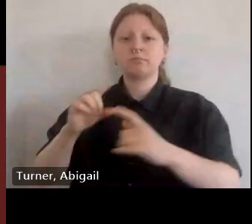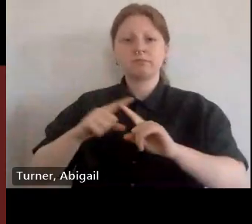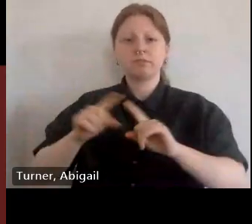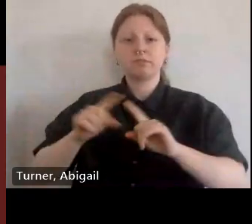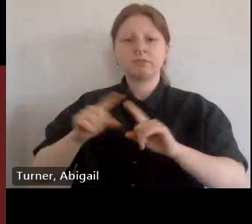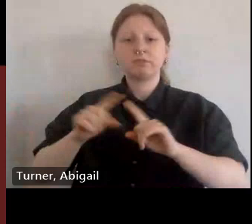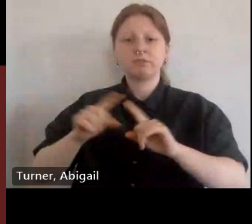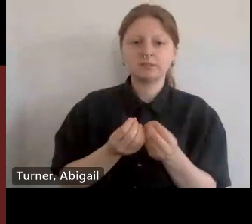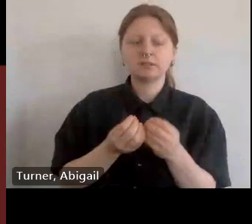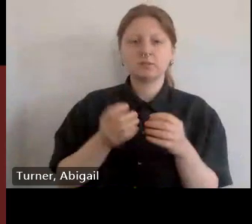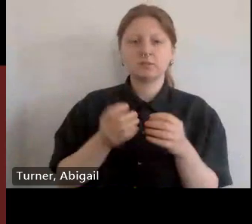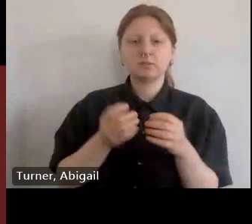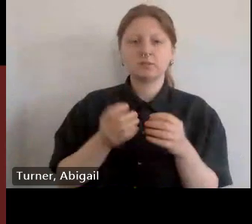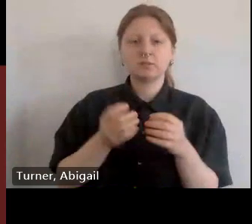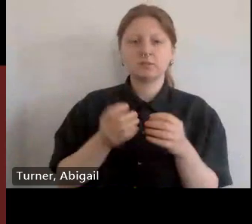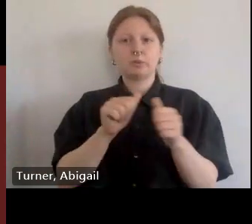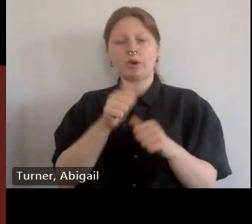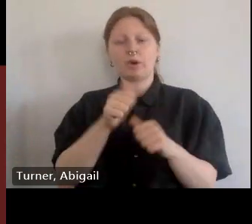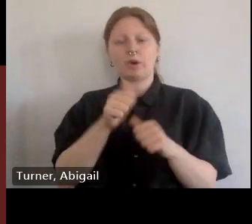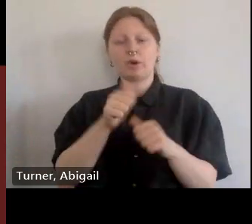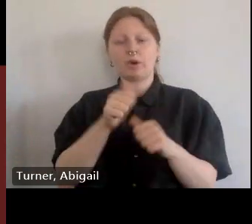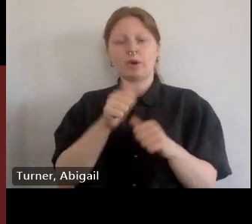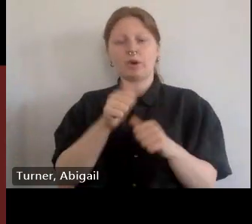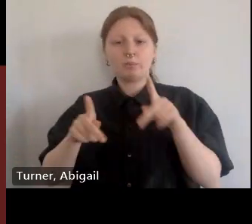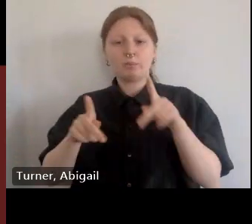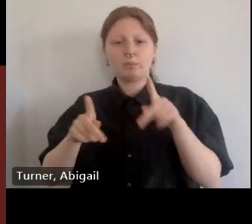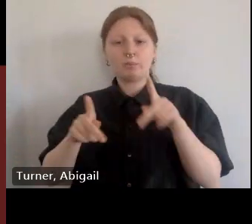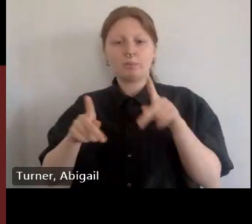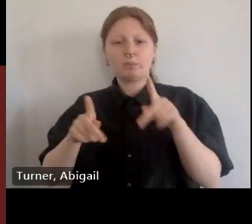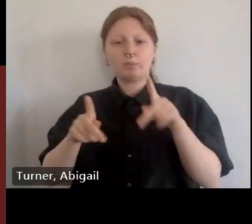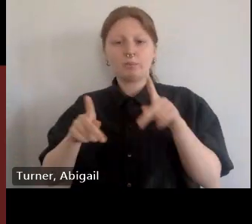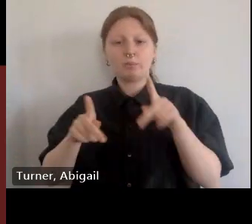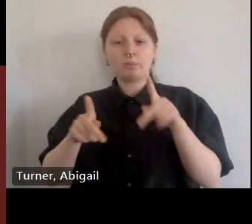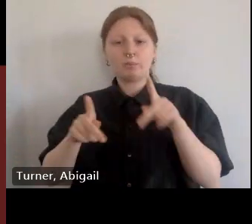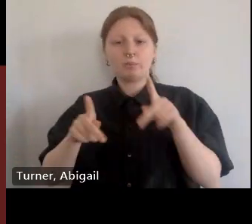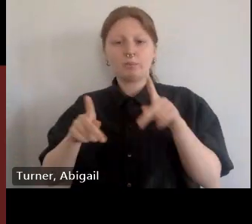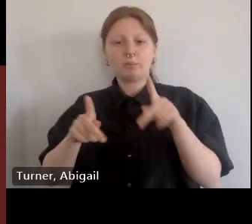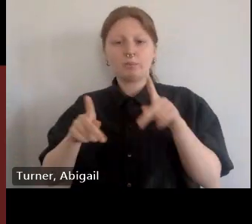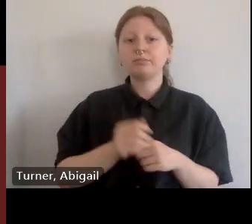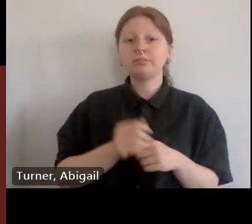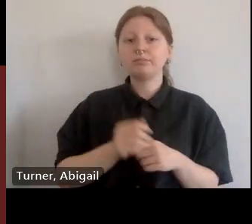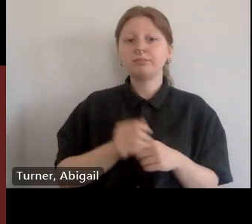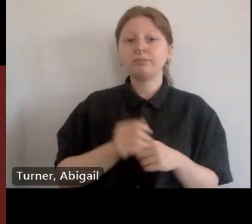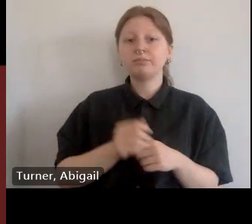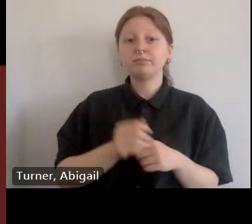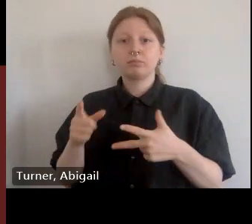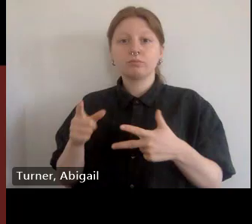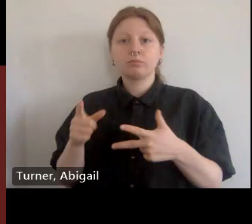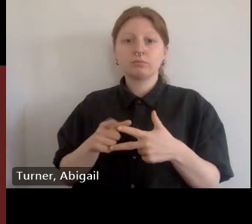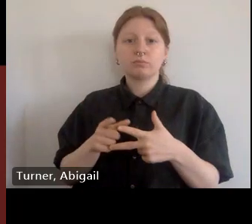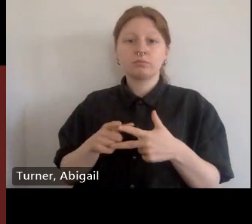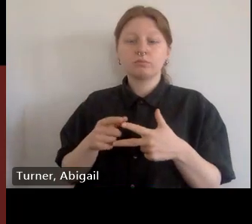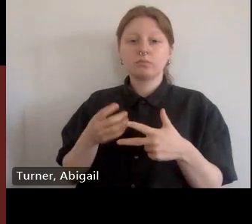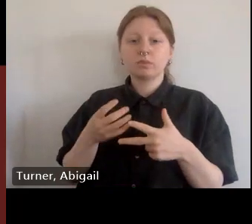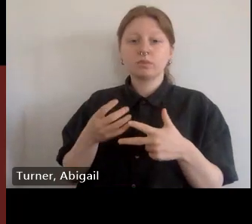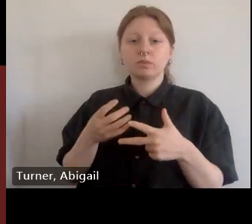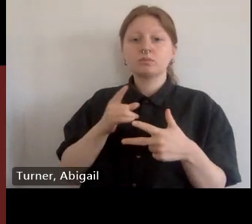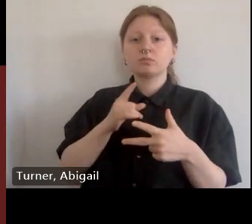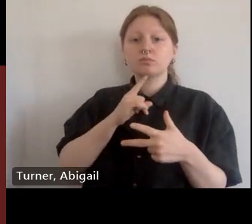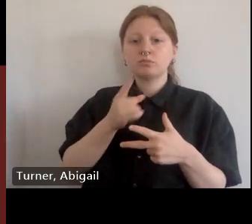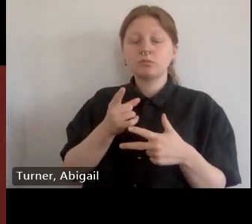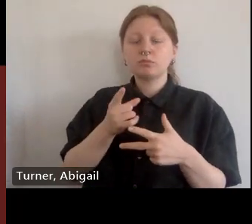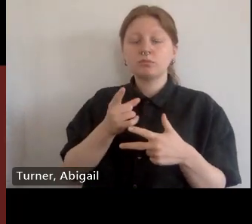career. Another big thing is that I've been able to utilize the tasks that I enjoy and transition those tasks